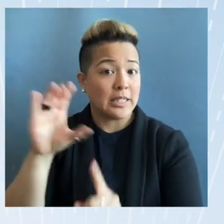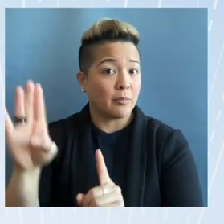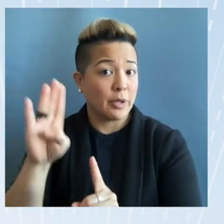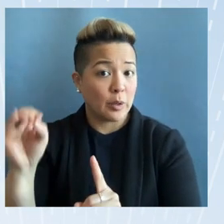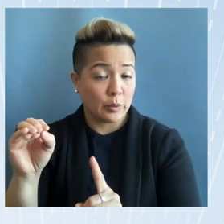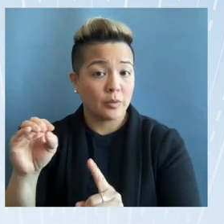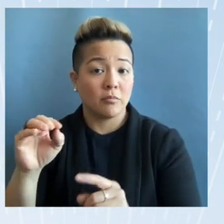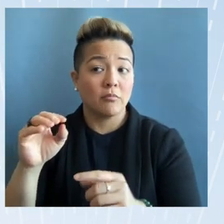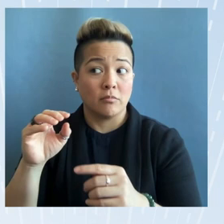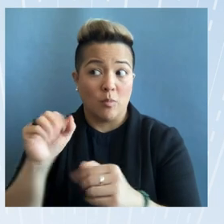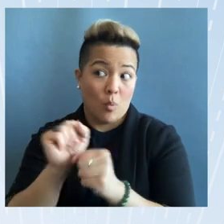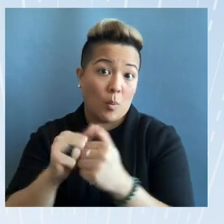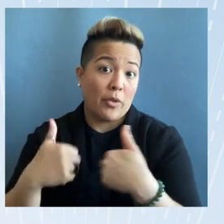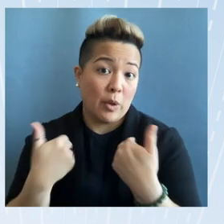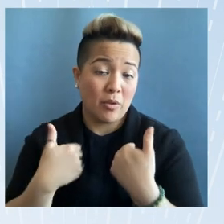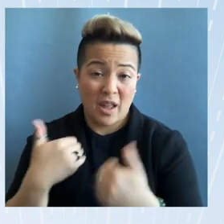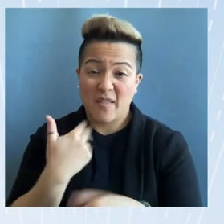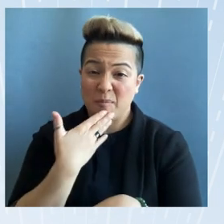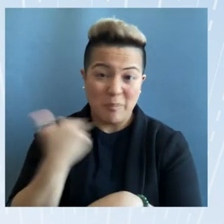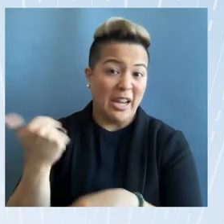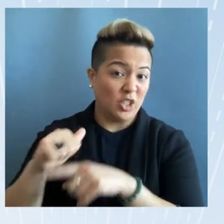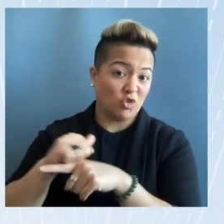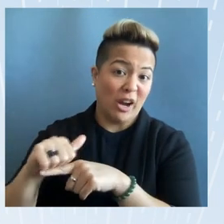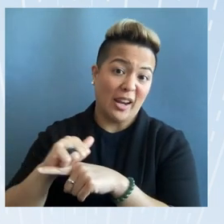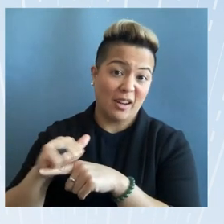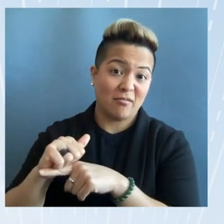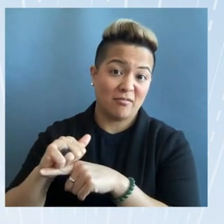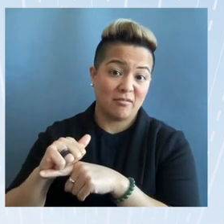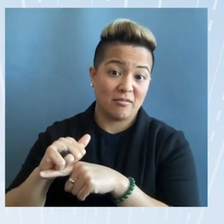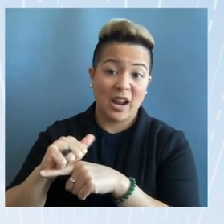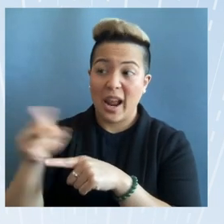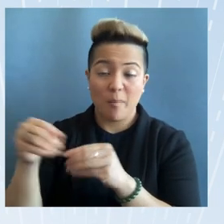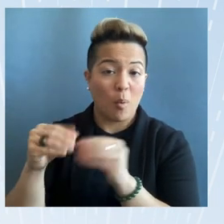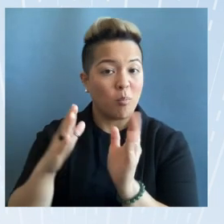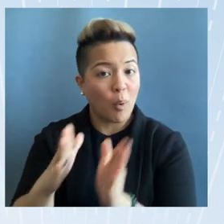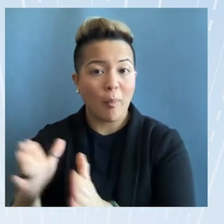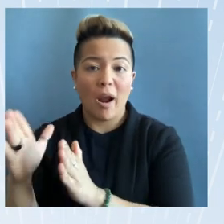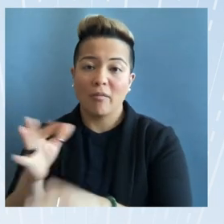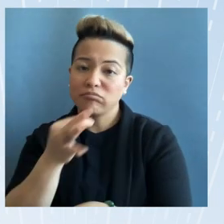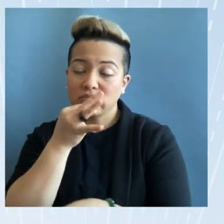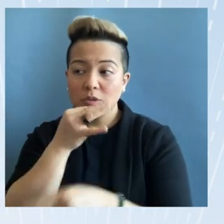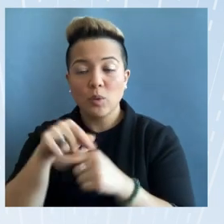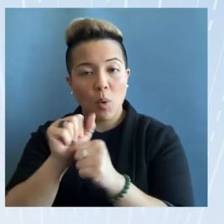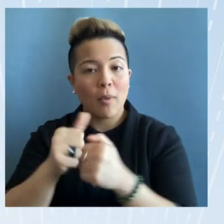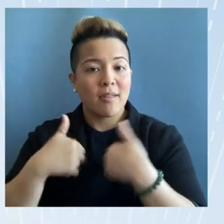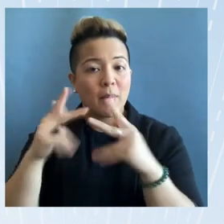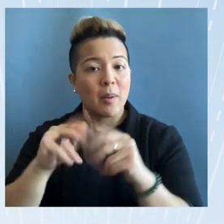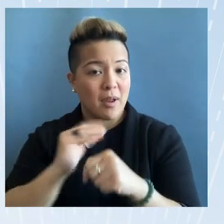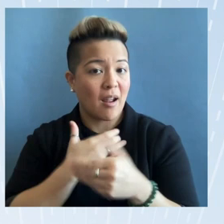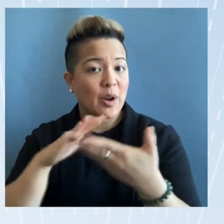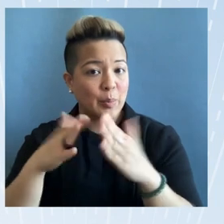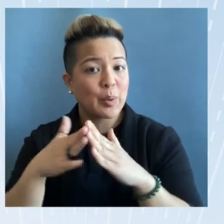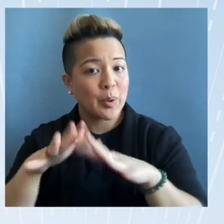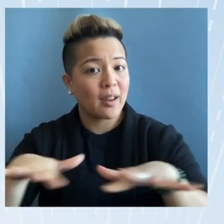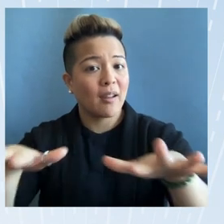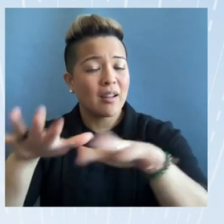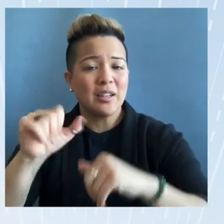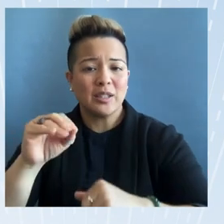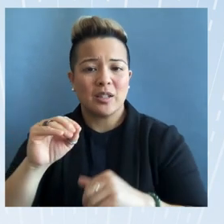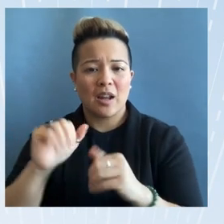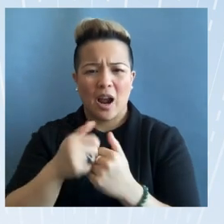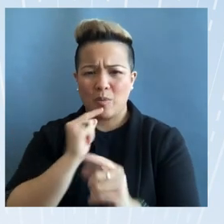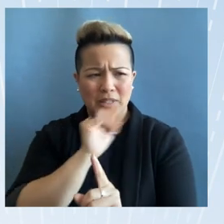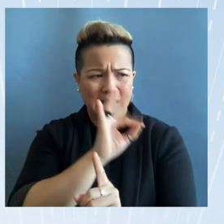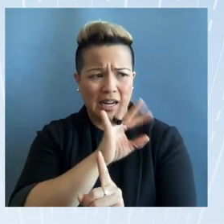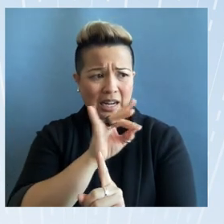youth actually have better training and preparedness to work with young people in our communities. And so how is 988